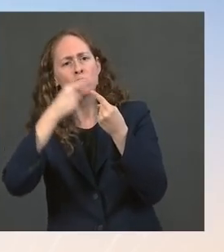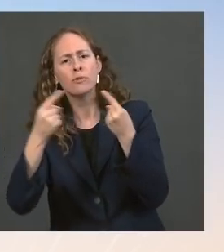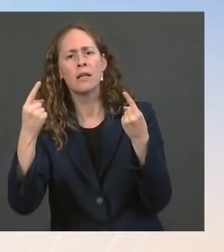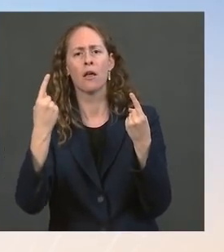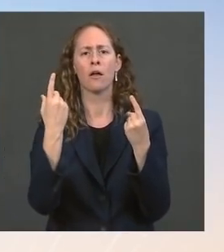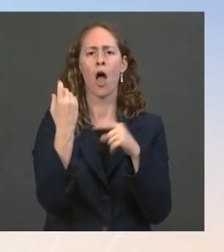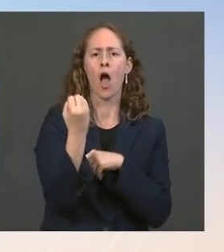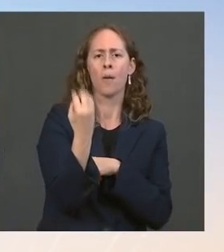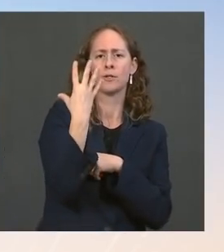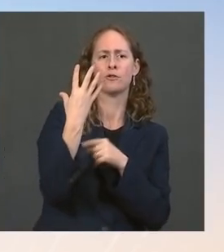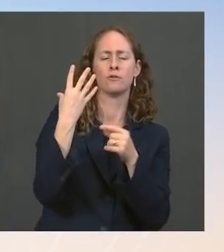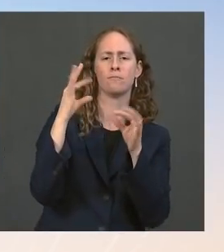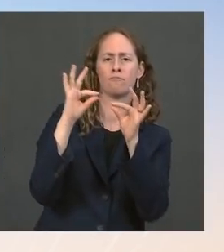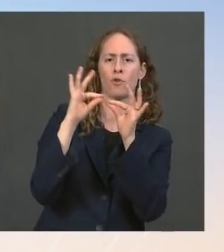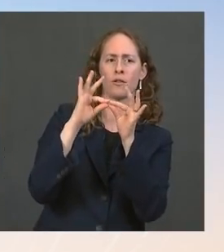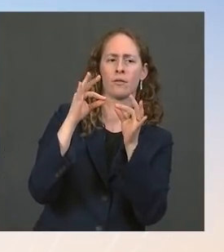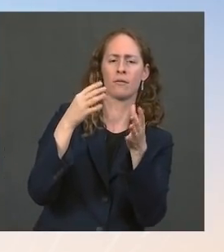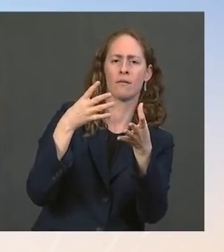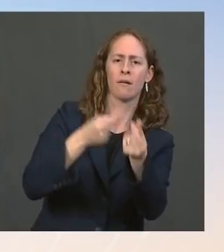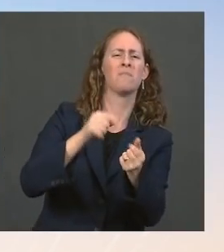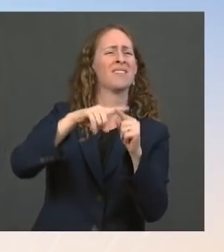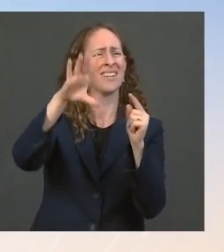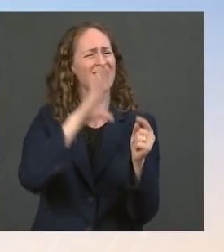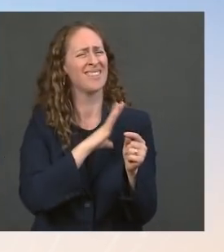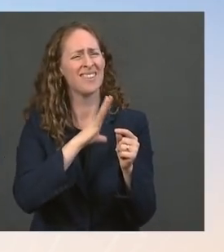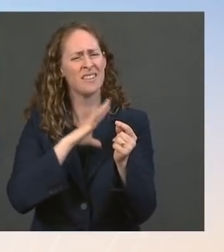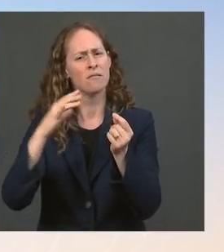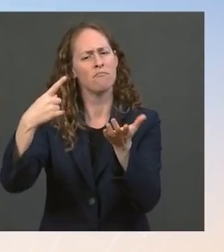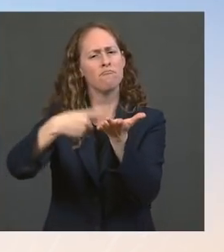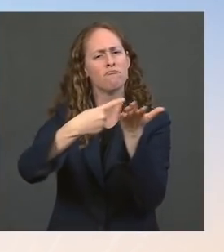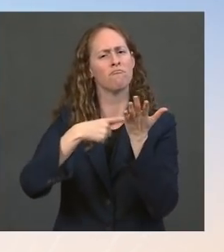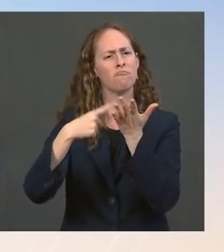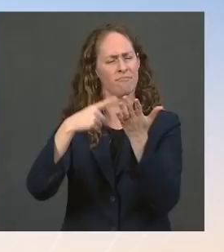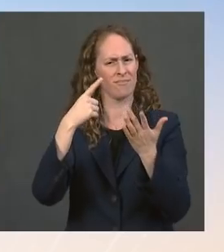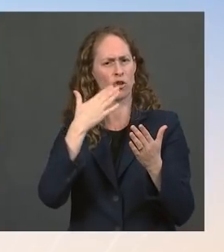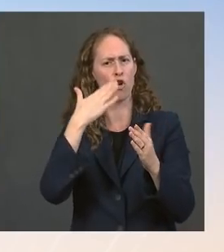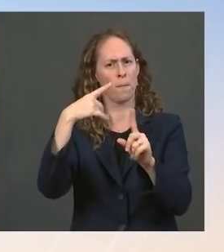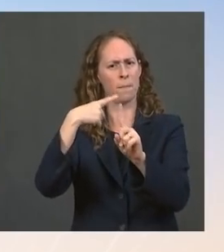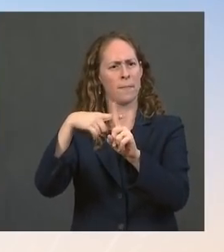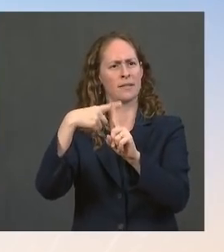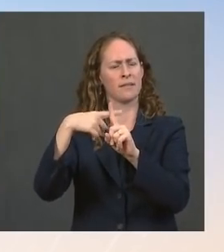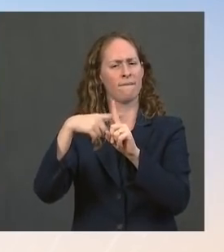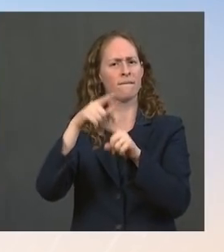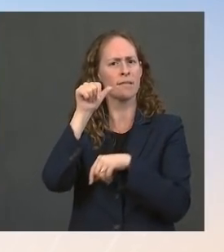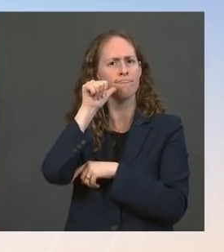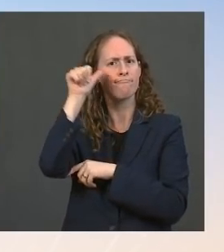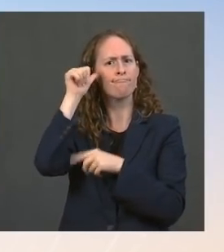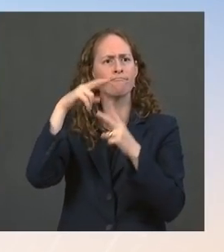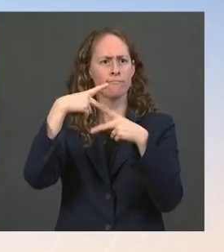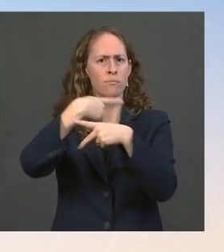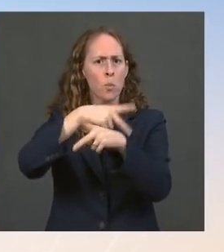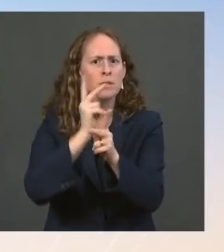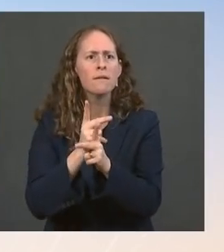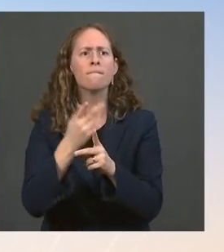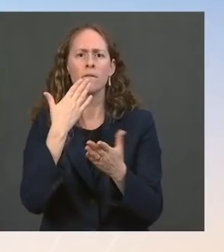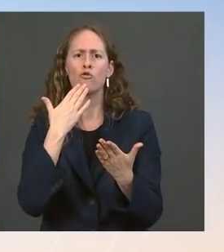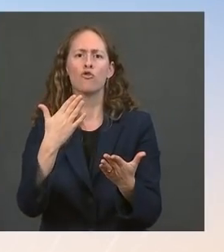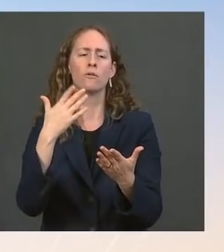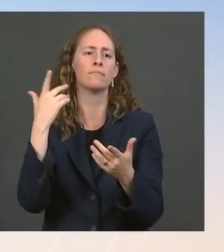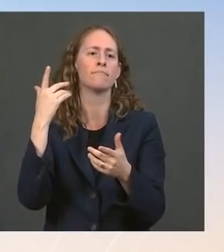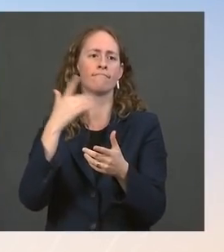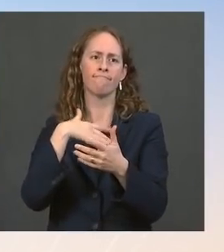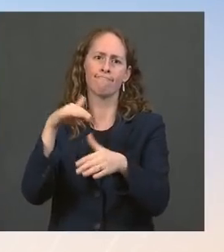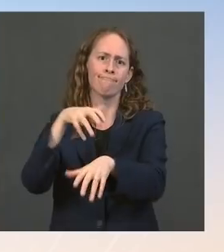important discussions, but he felt encouraged by how constructive the conversations were. He's going to have his sleeves rolled up, and he'll be very engaged moving